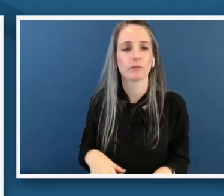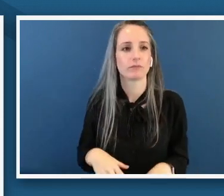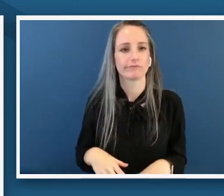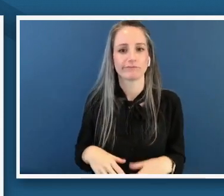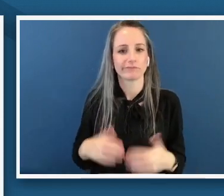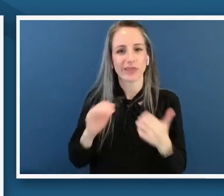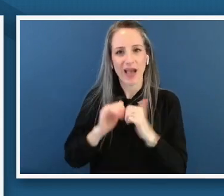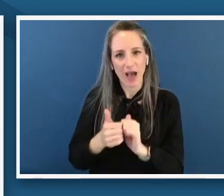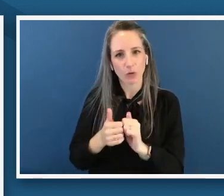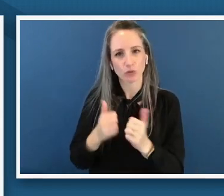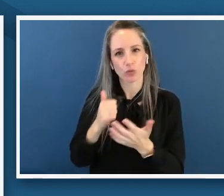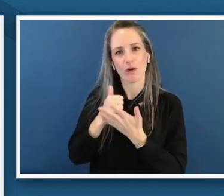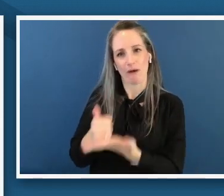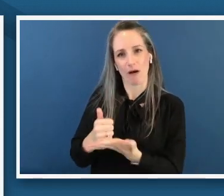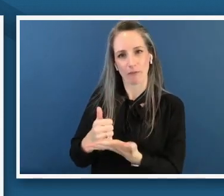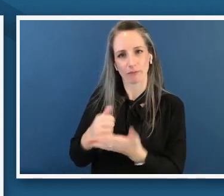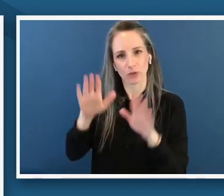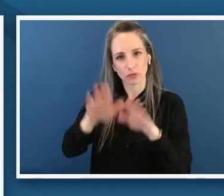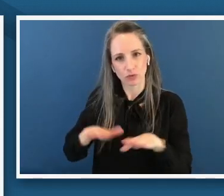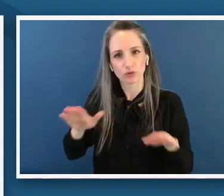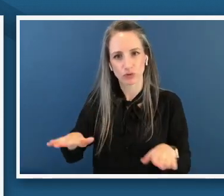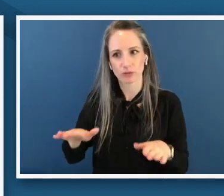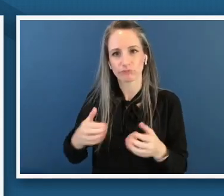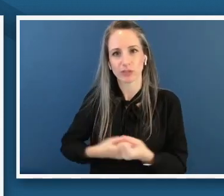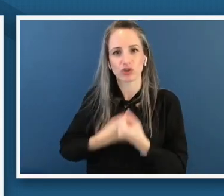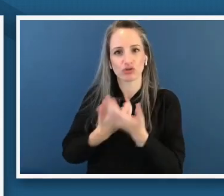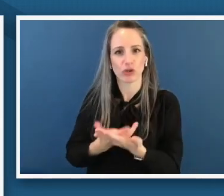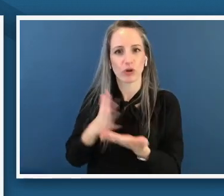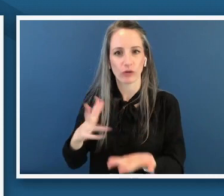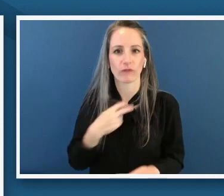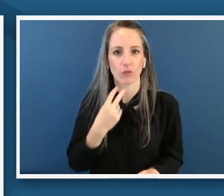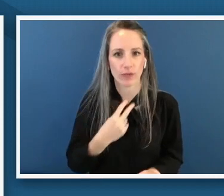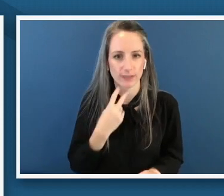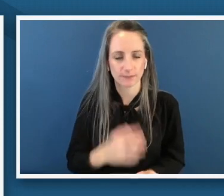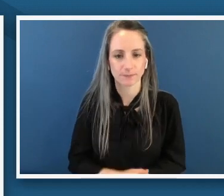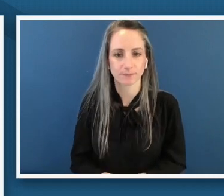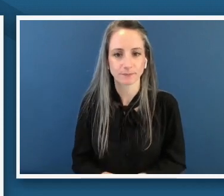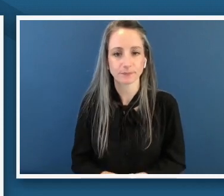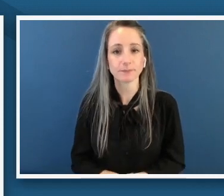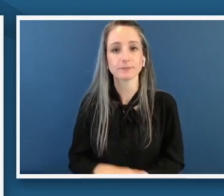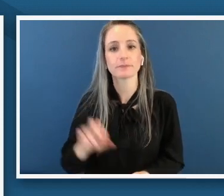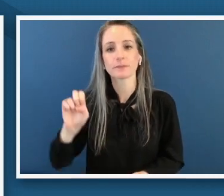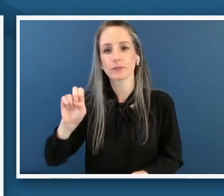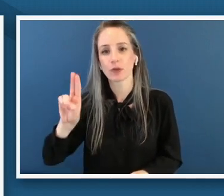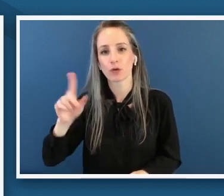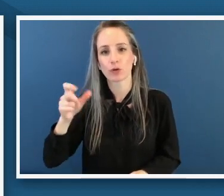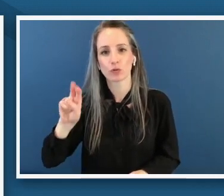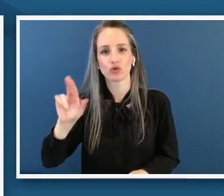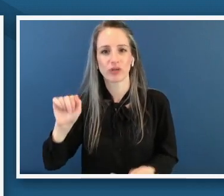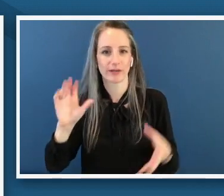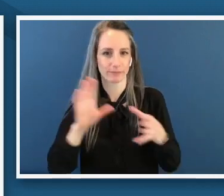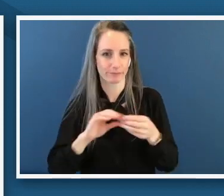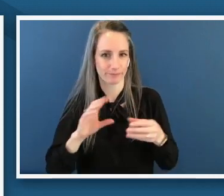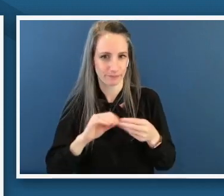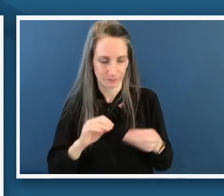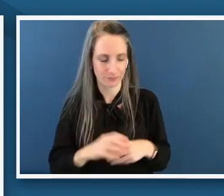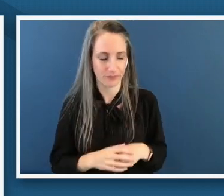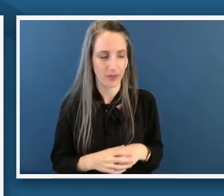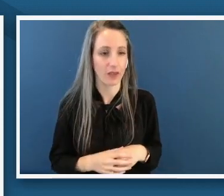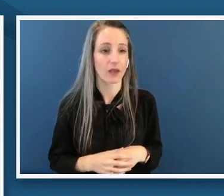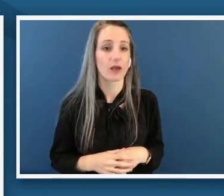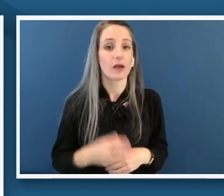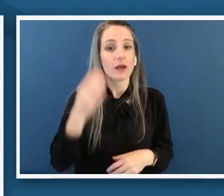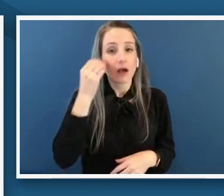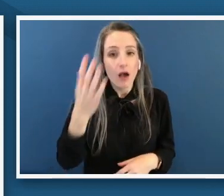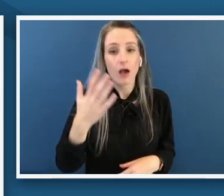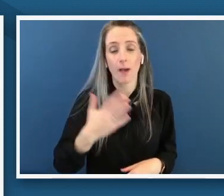voices? Absolutely. Well, I have to start off by saying one of the things that is true, my school was a pilot school for